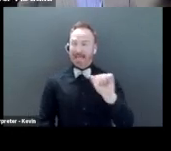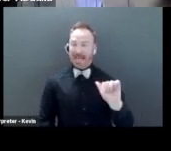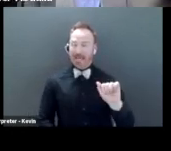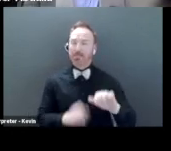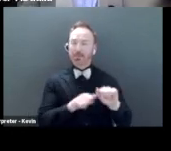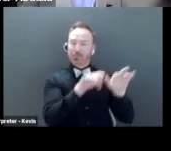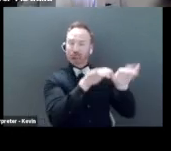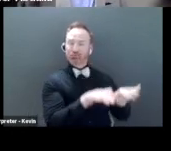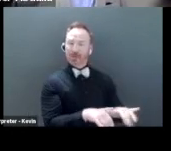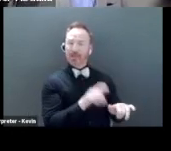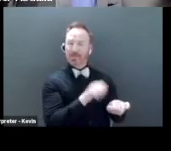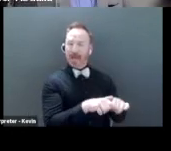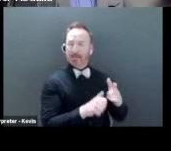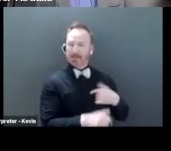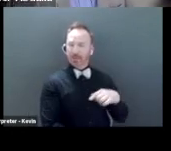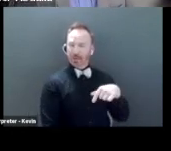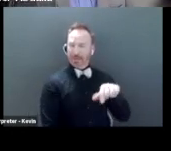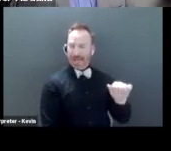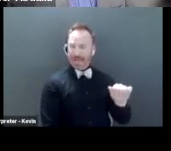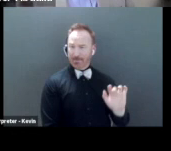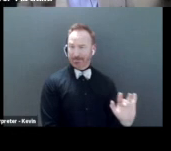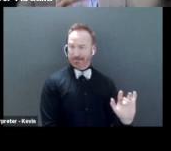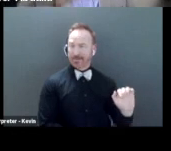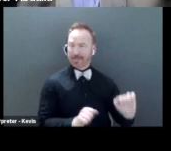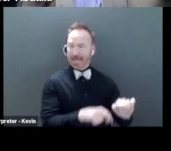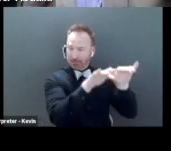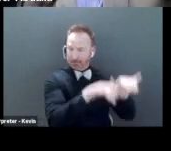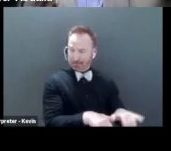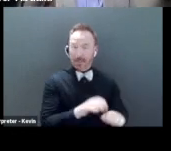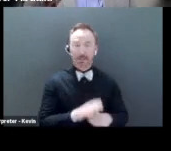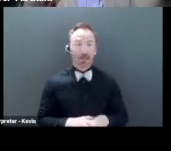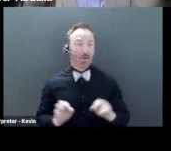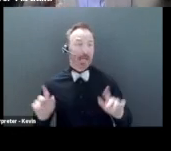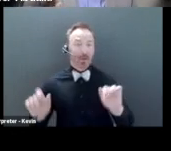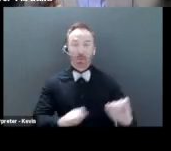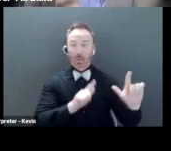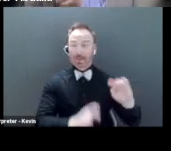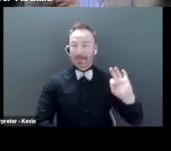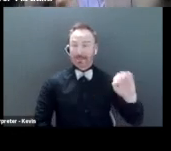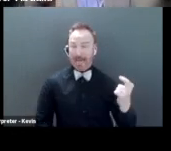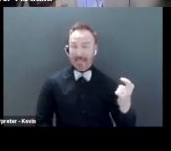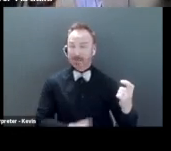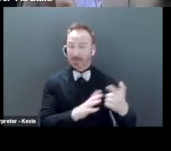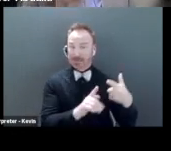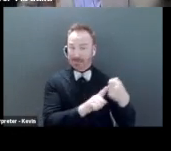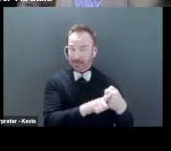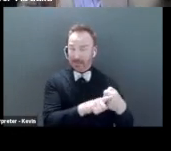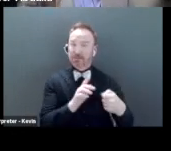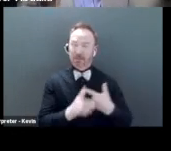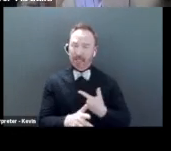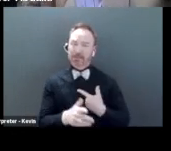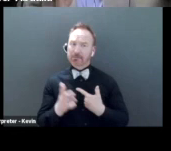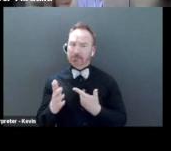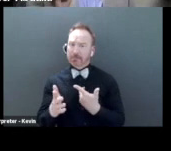good. Okay, so here we go. So the tax implications, again, theoretical integration does exist, but there are some oddities. Again, when